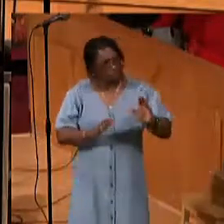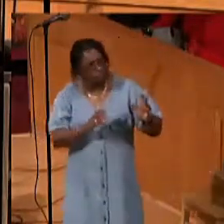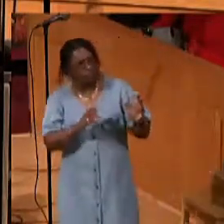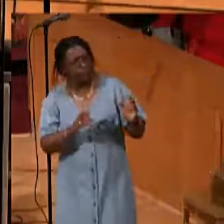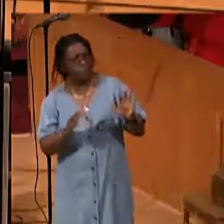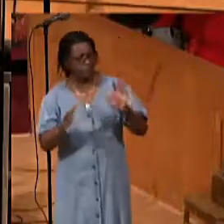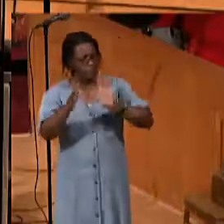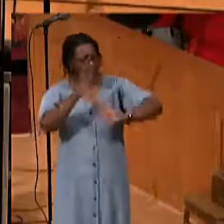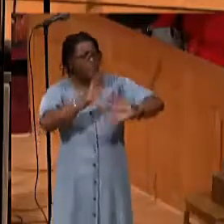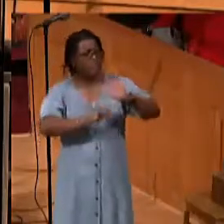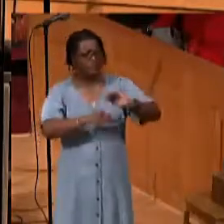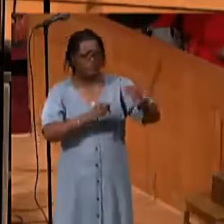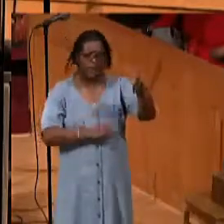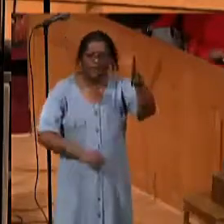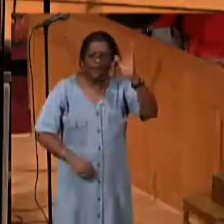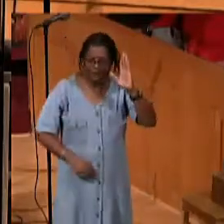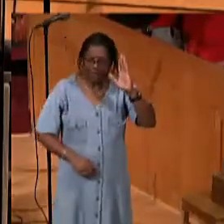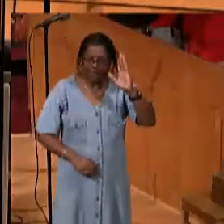than life.